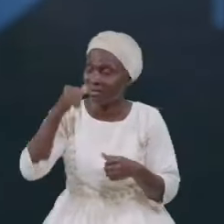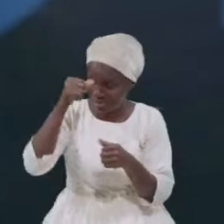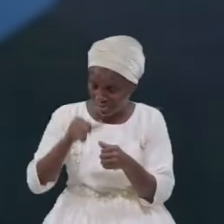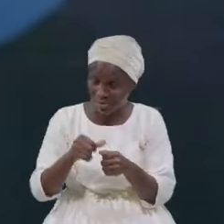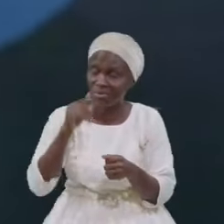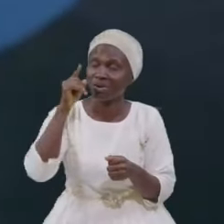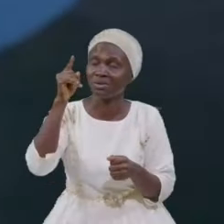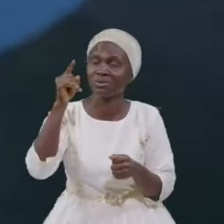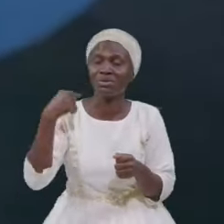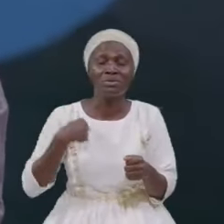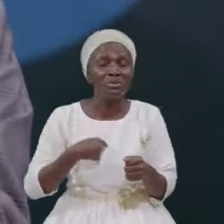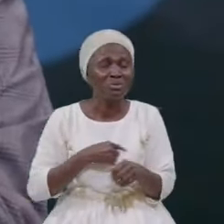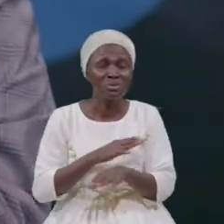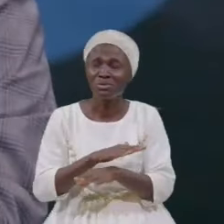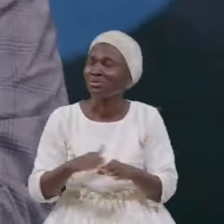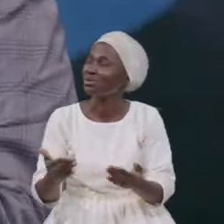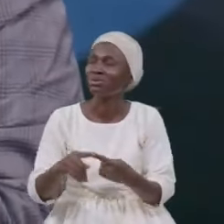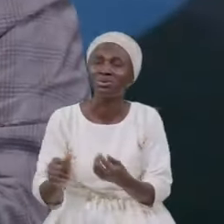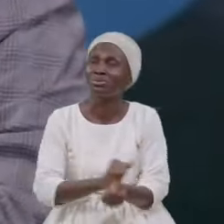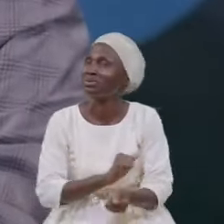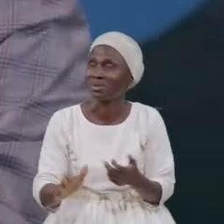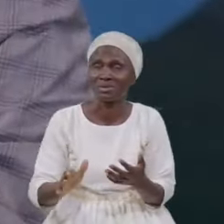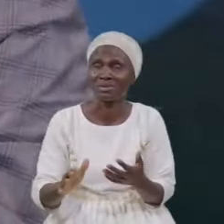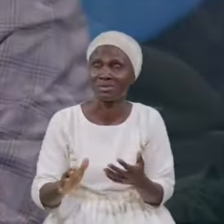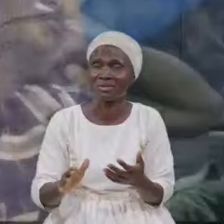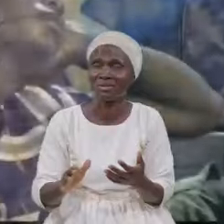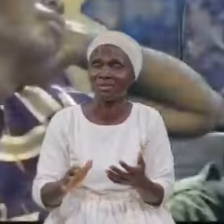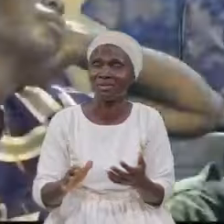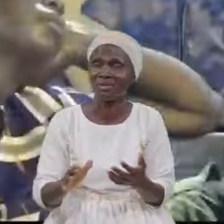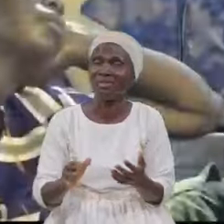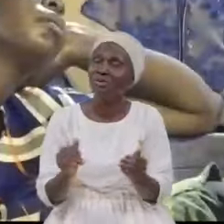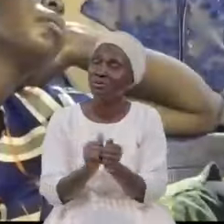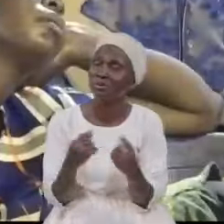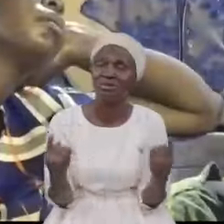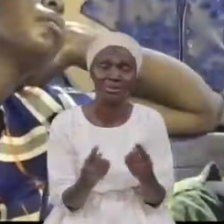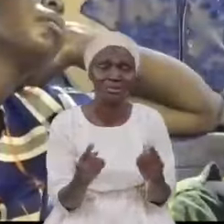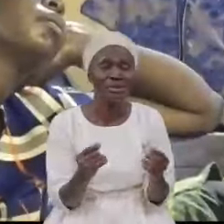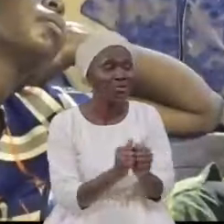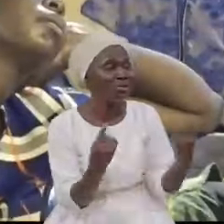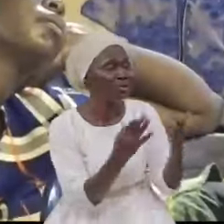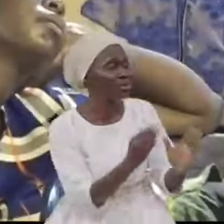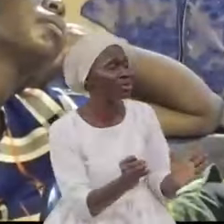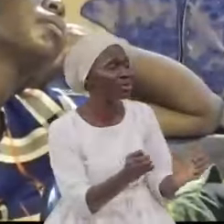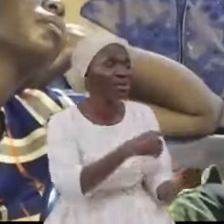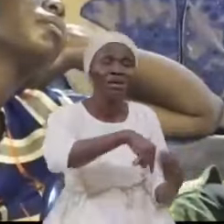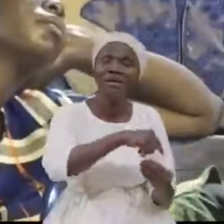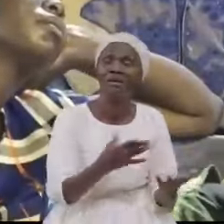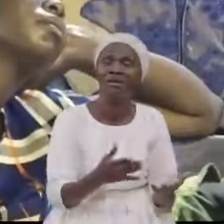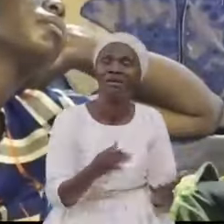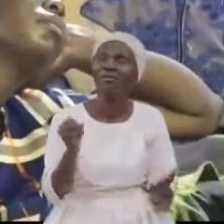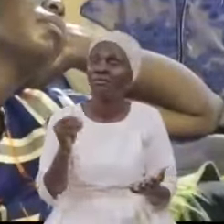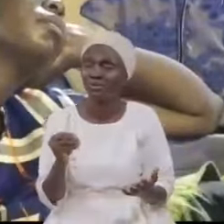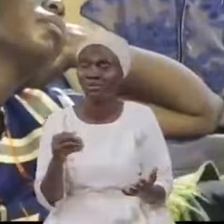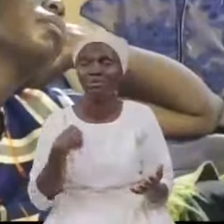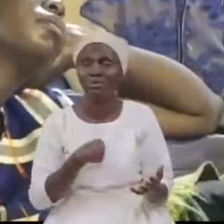perish with the sin, with the sinners all around. And so we separate ourselves.